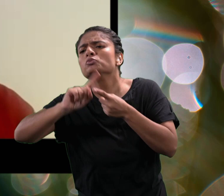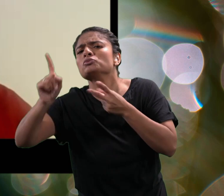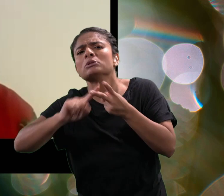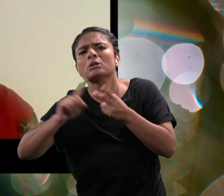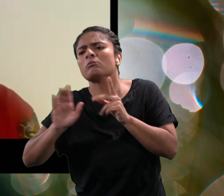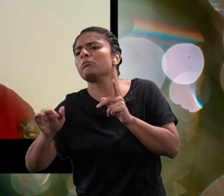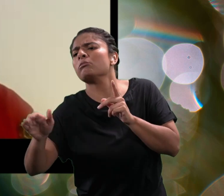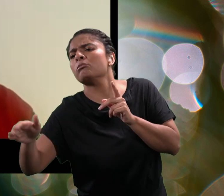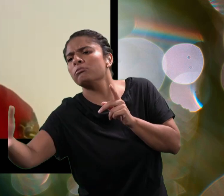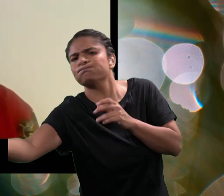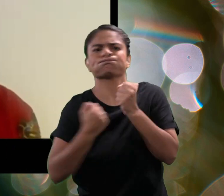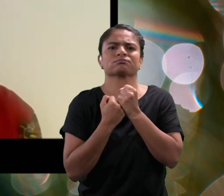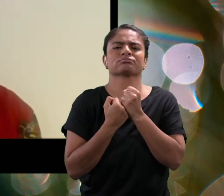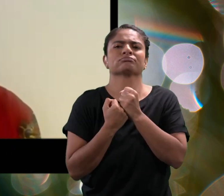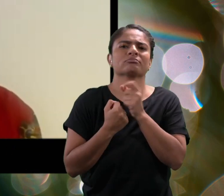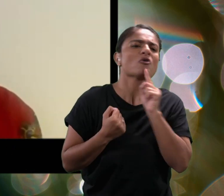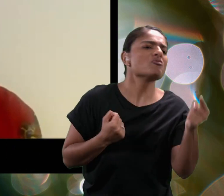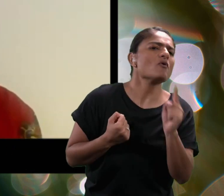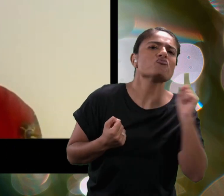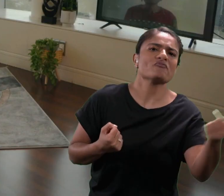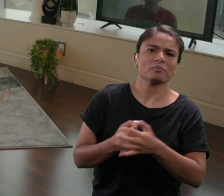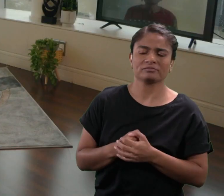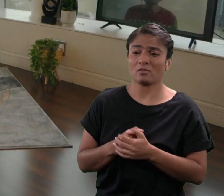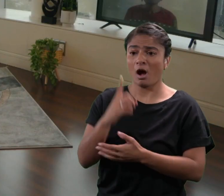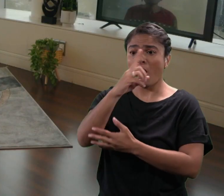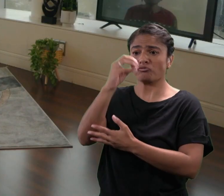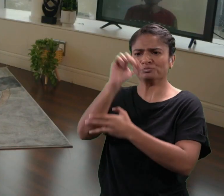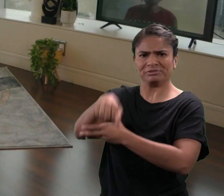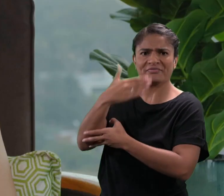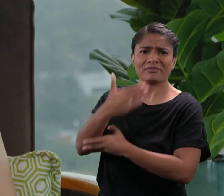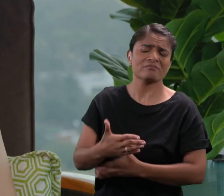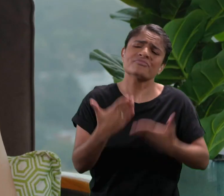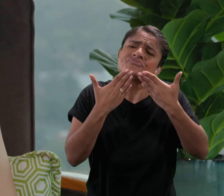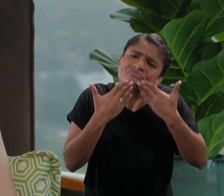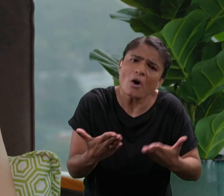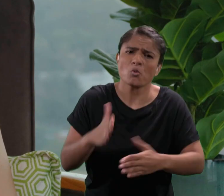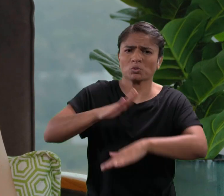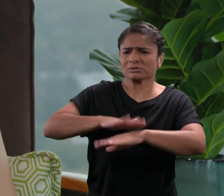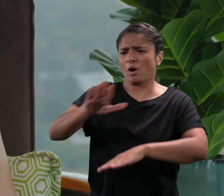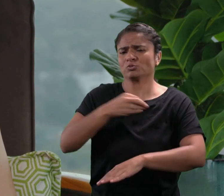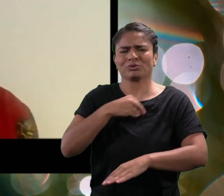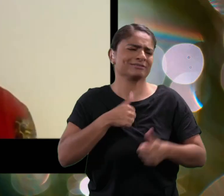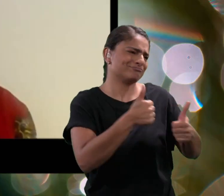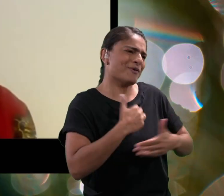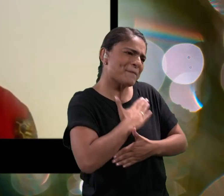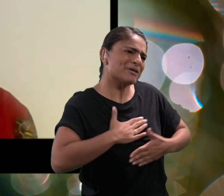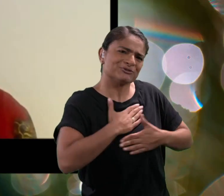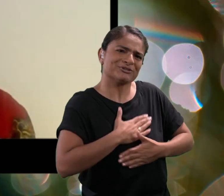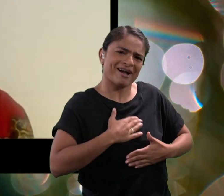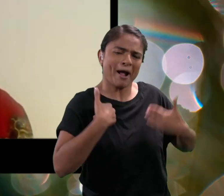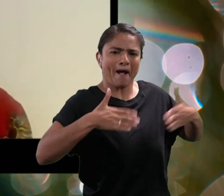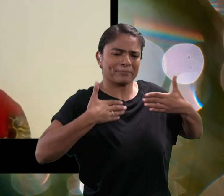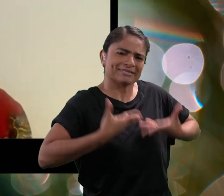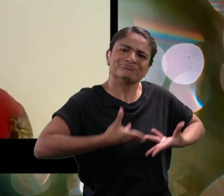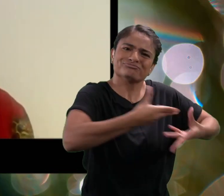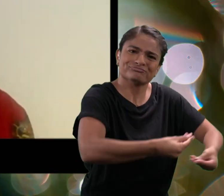find the right kind of support and referrals. 100%. Thank you so much for your time today, Doctor. It's been a pleasure, Helga.